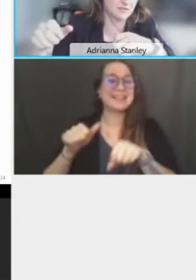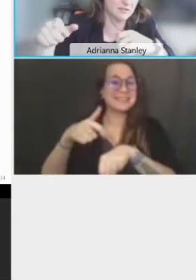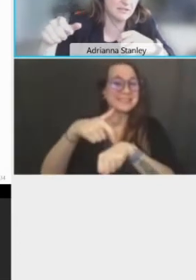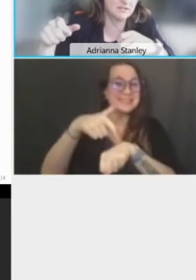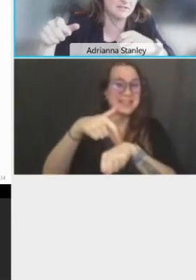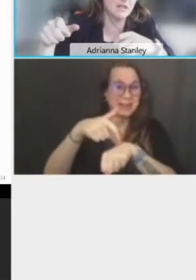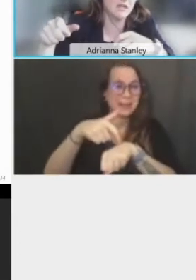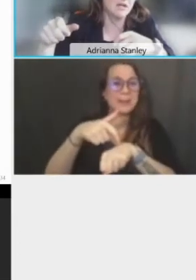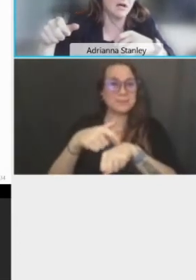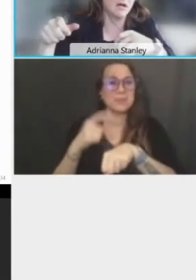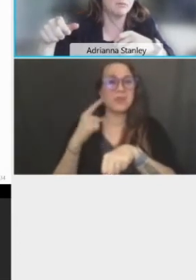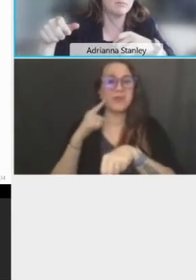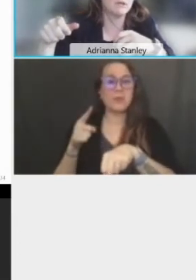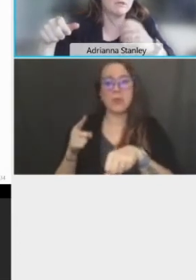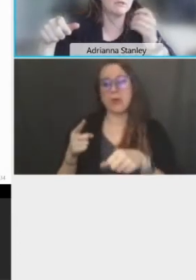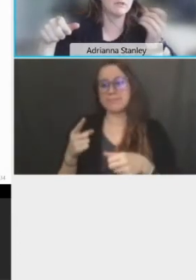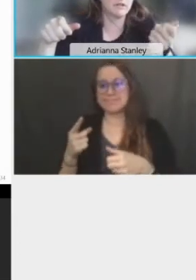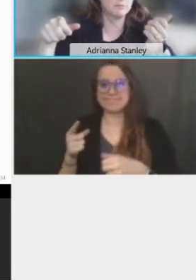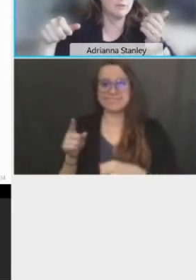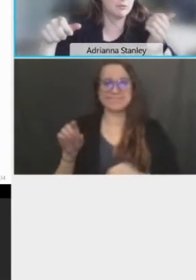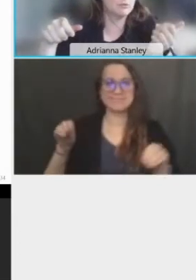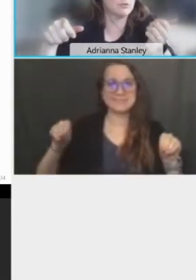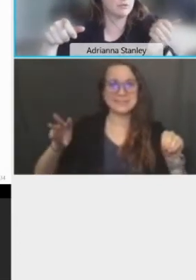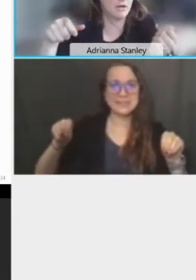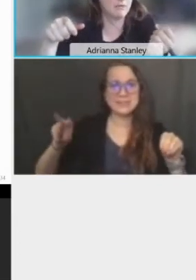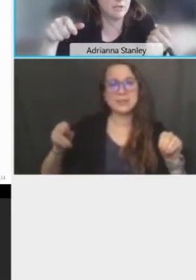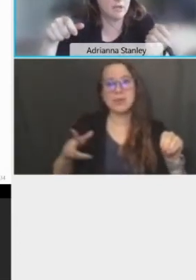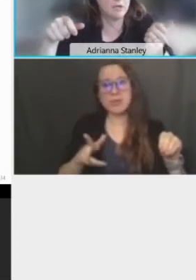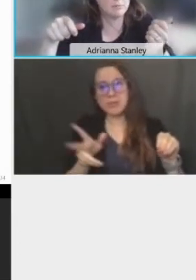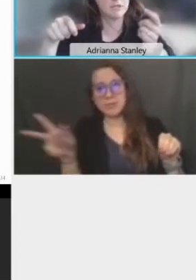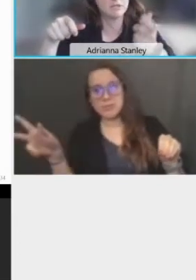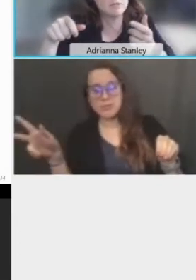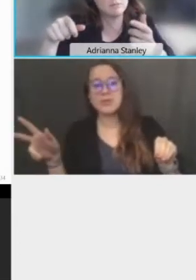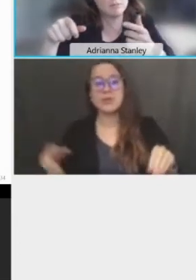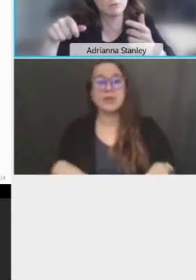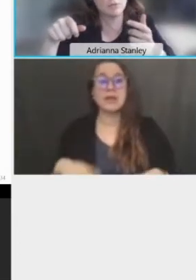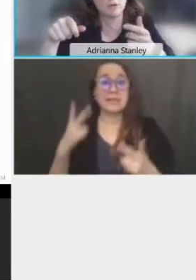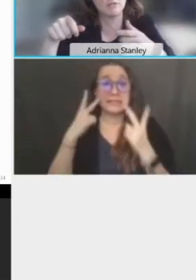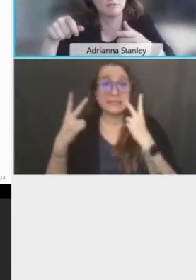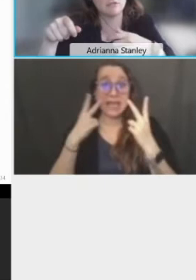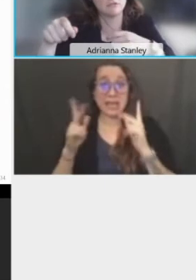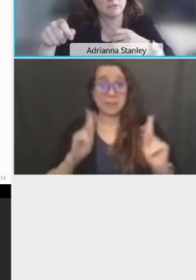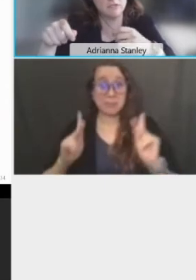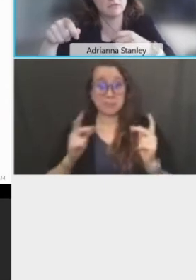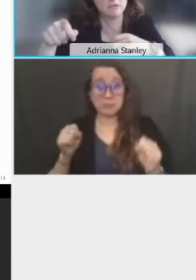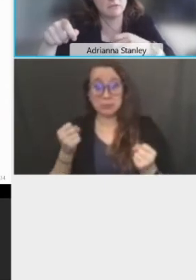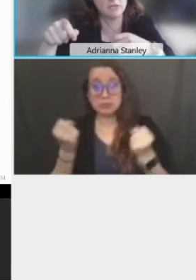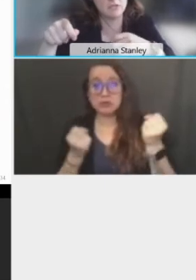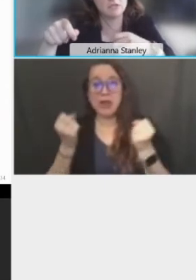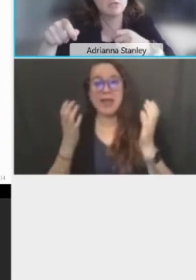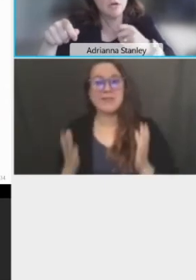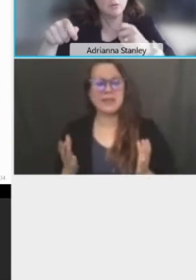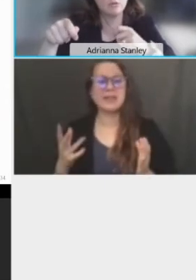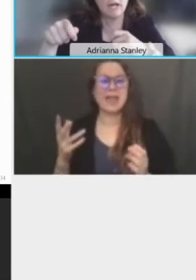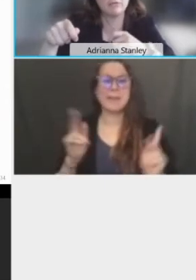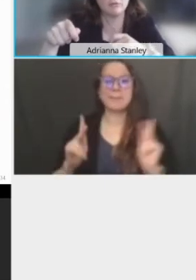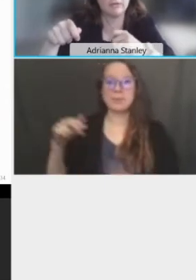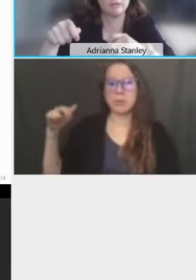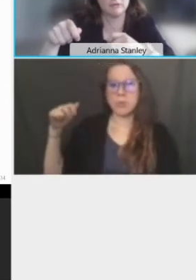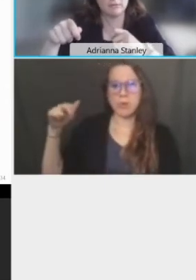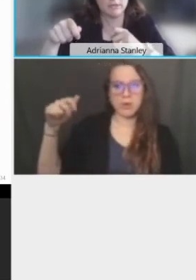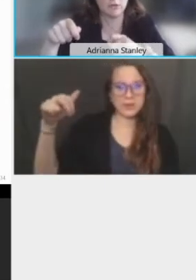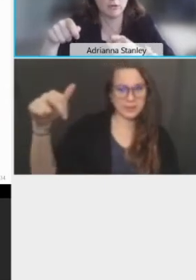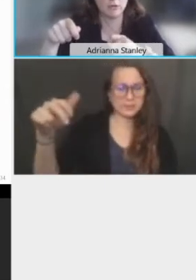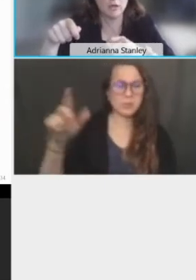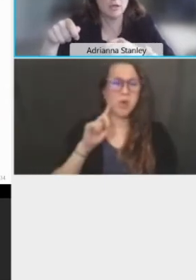existing signal lengths, people who are driving and potentially people who are crossing the street in certain locations will have to